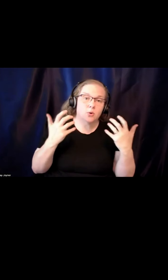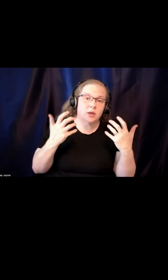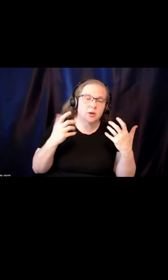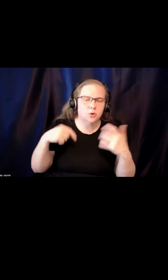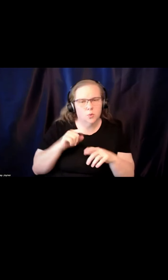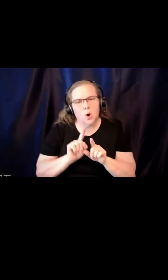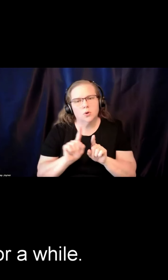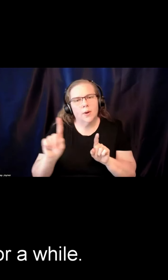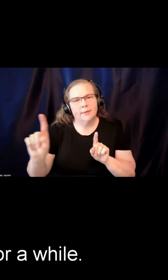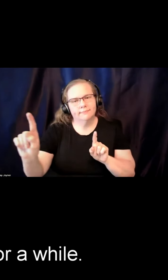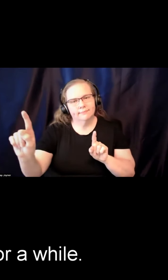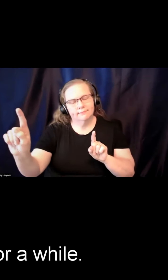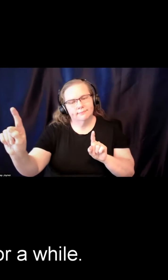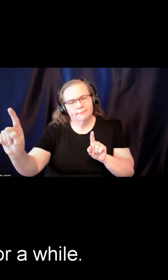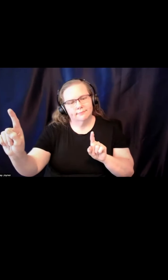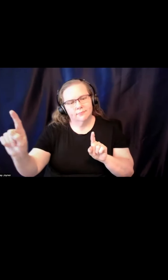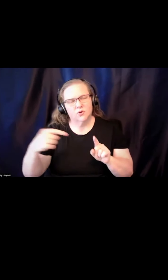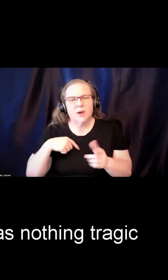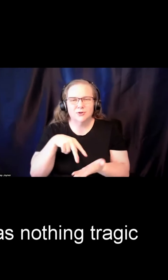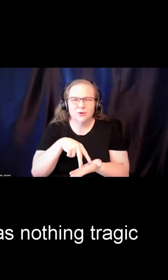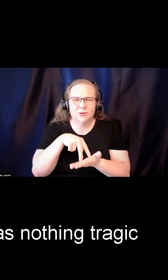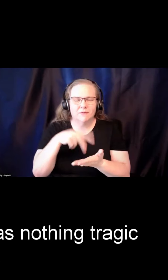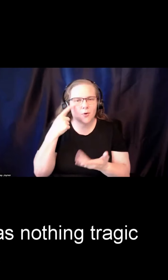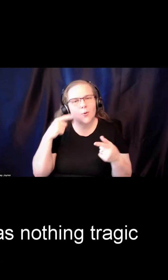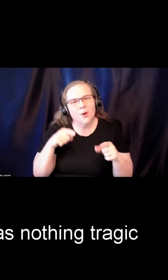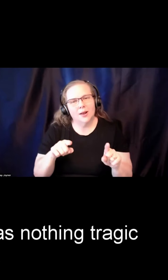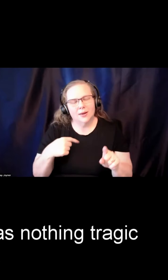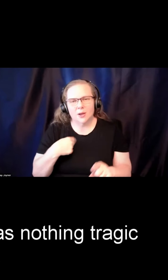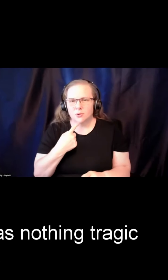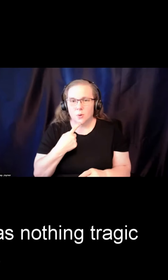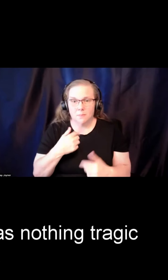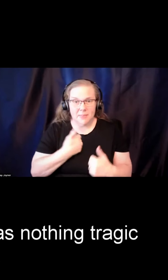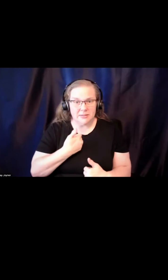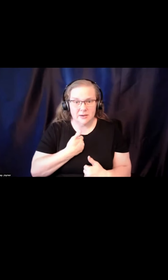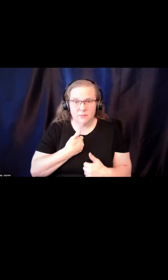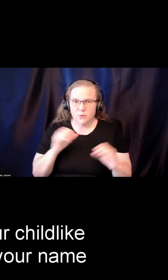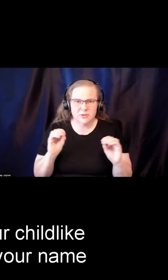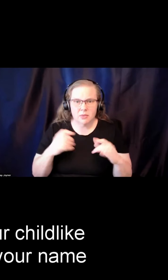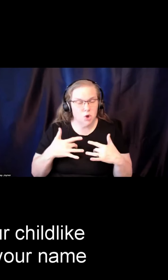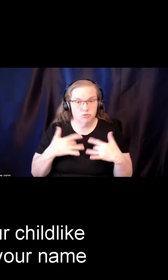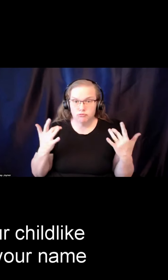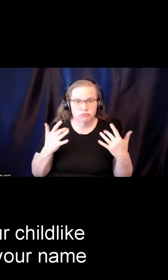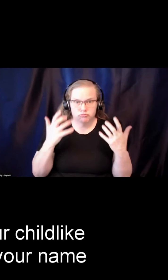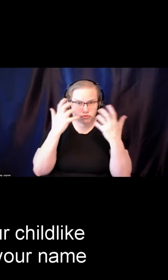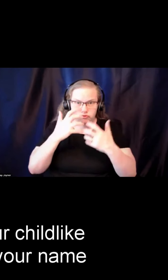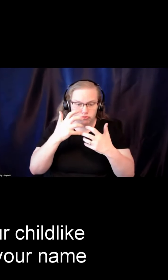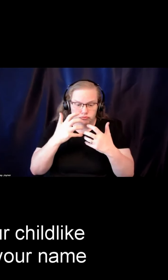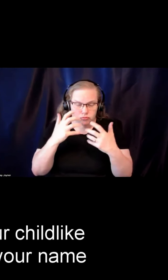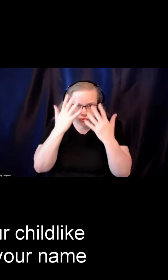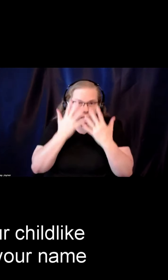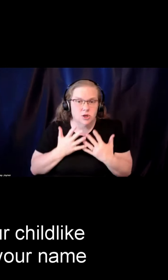away. I stood there for a while. I told myself there was nothing tragic here, no regrets.